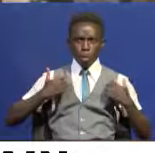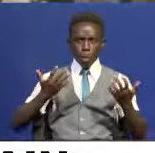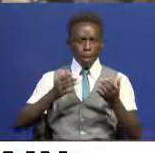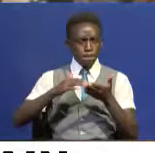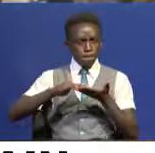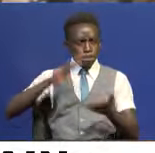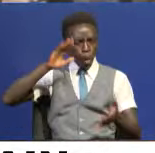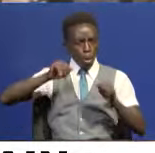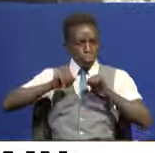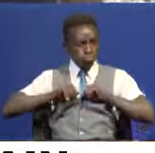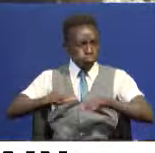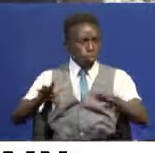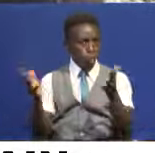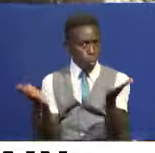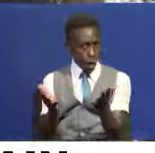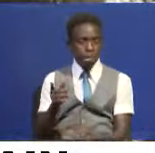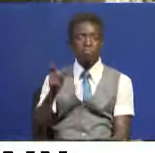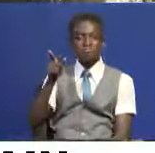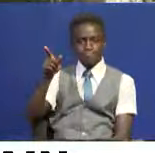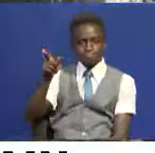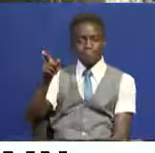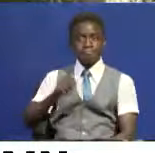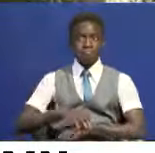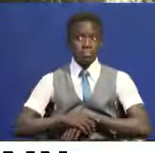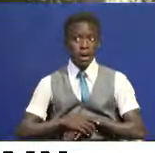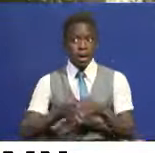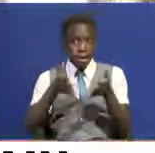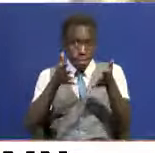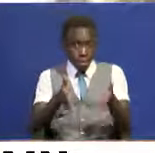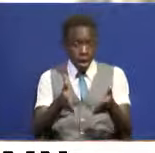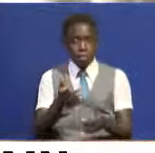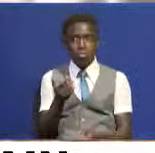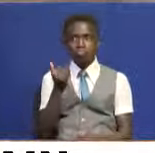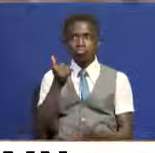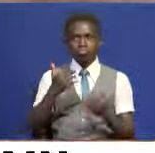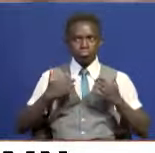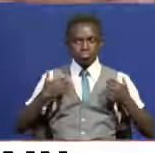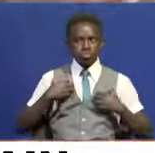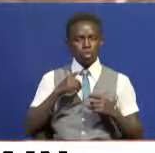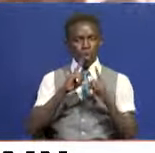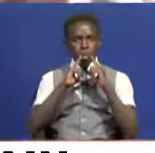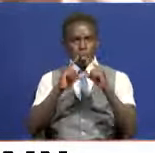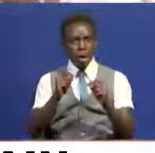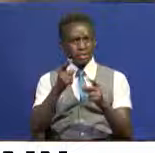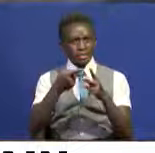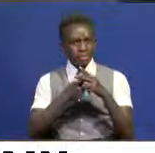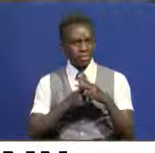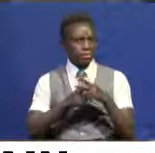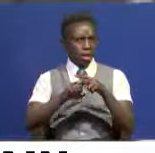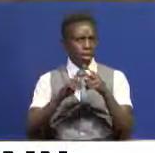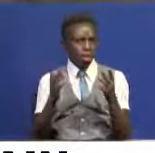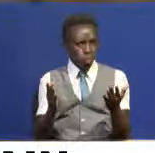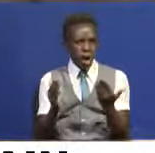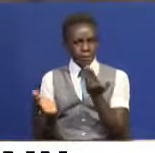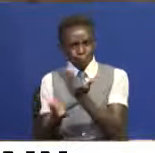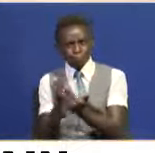coordinated support, livestock keepers have been encouraged to start cooperative society for aggregation and enjoy